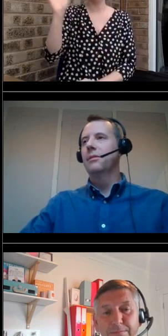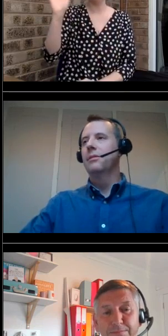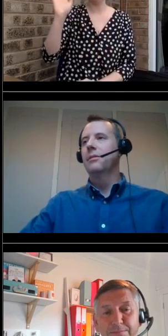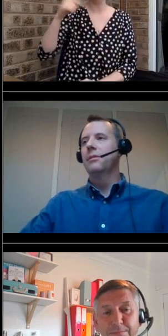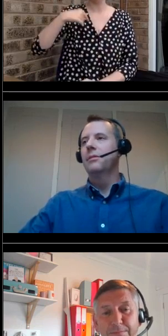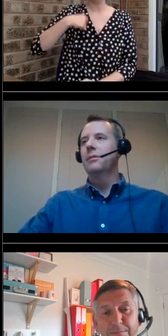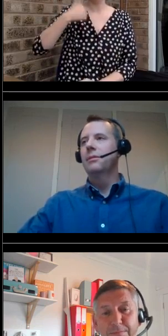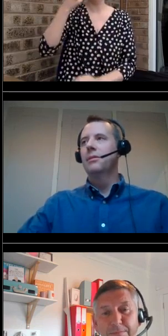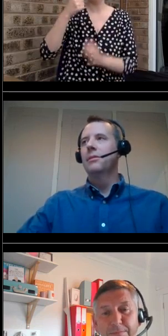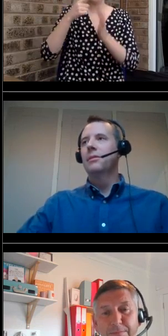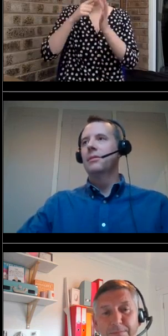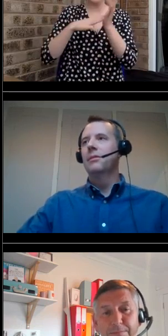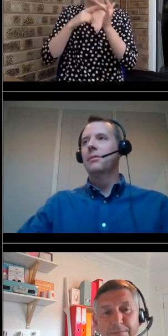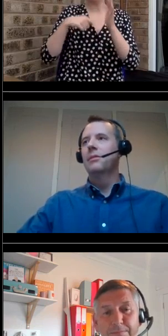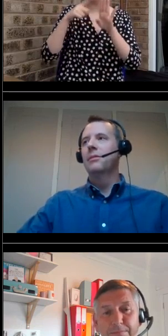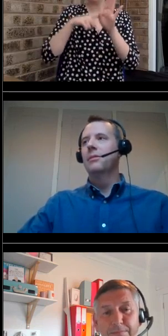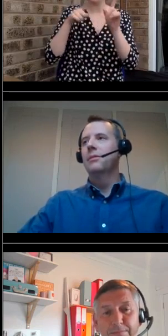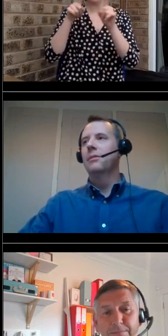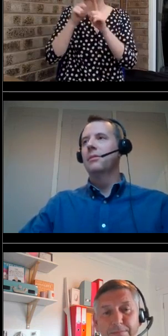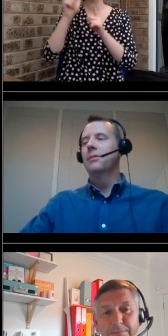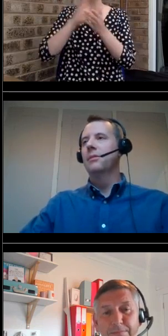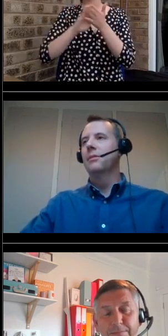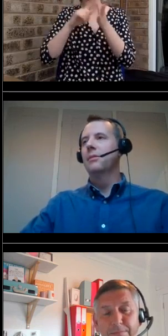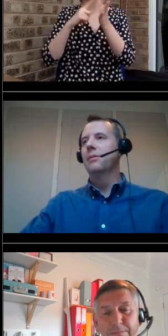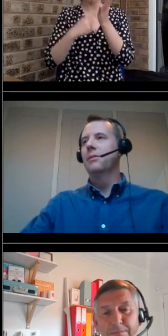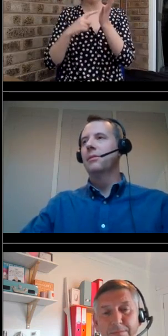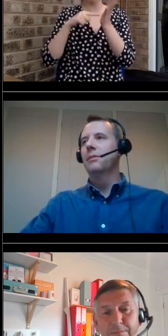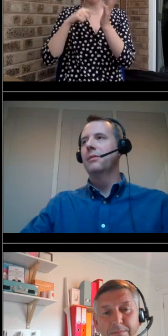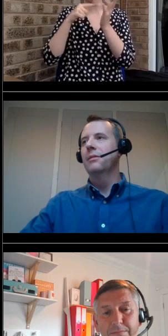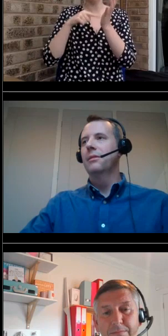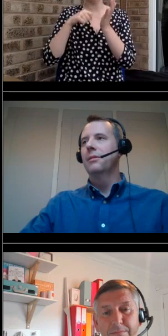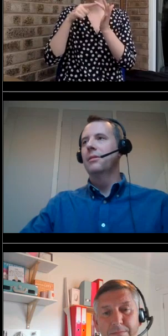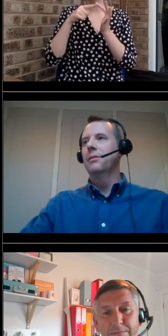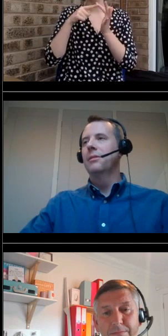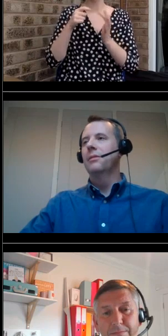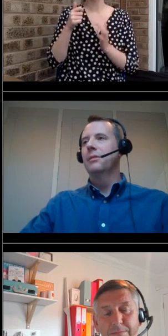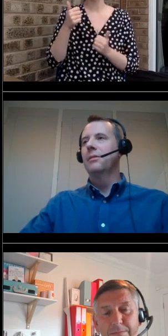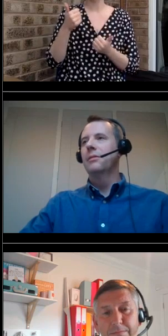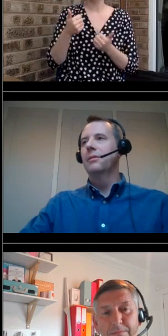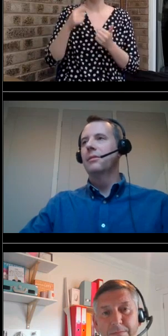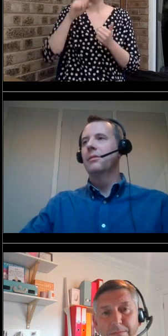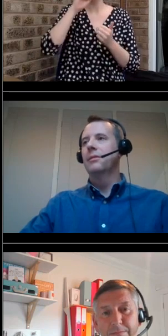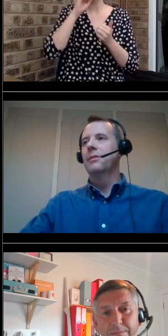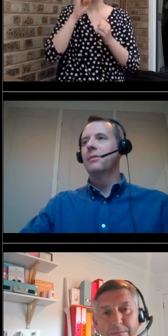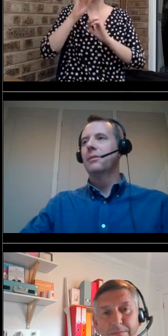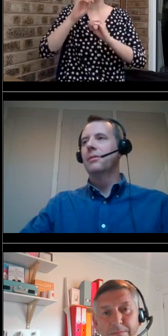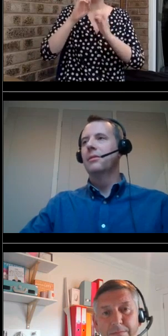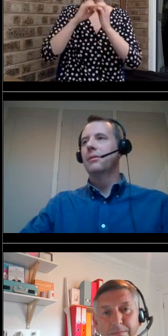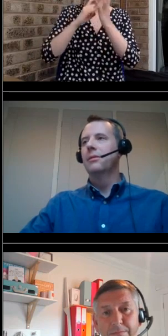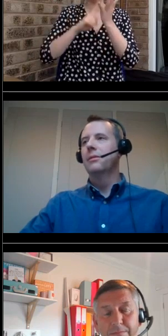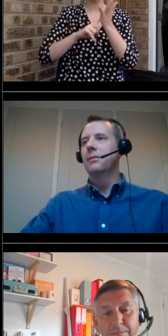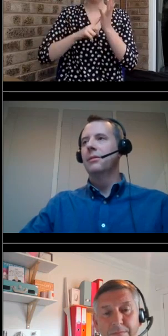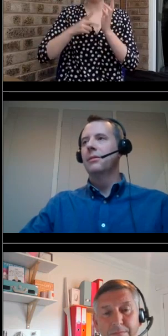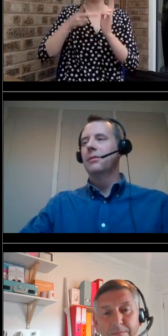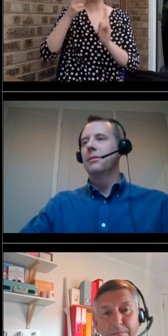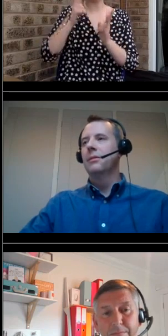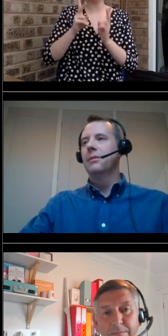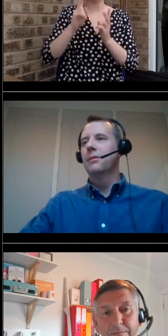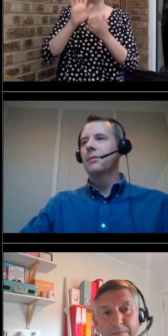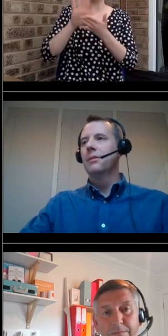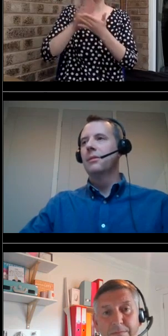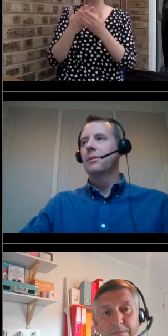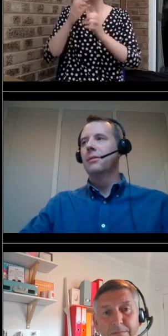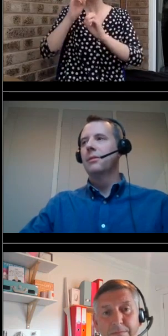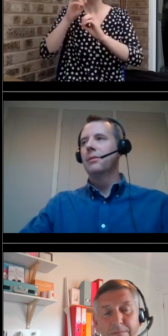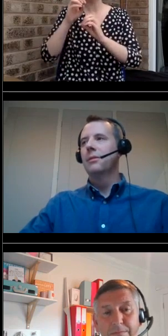throughout the webinar. They are British Sign Language interpreters and will be providing sign language translation for those in attendance who are deaf or